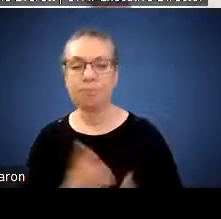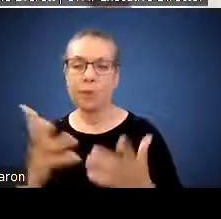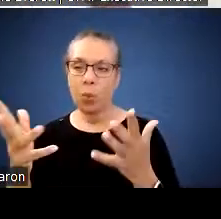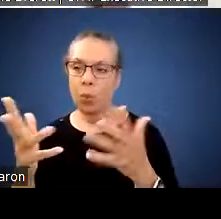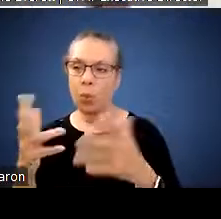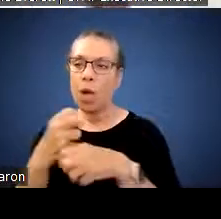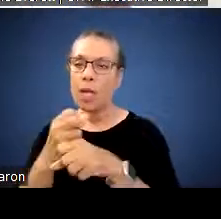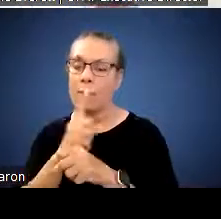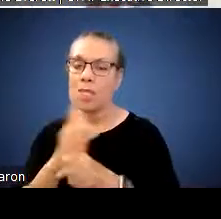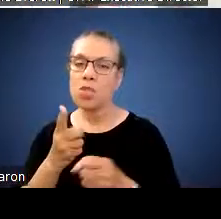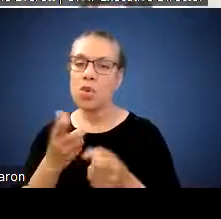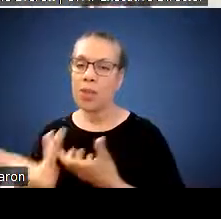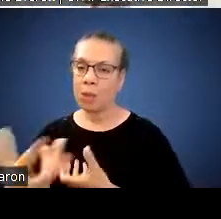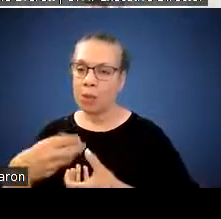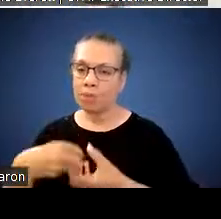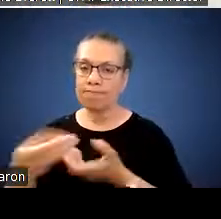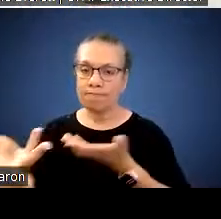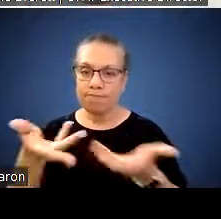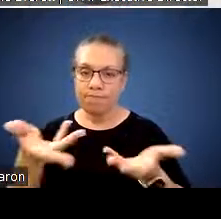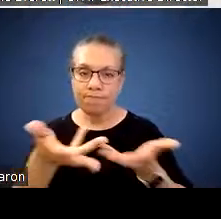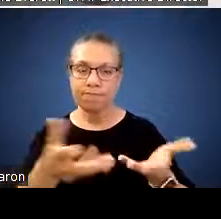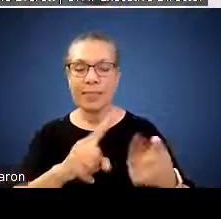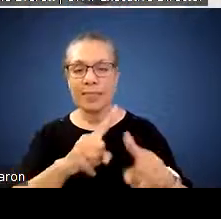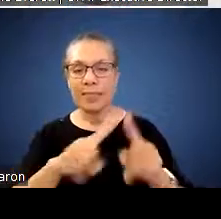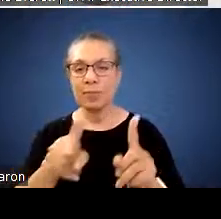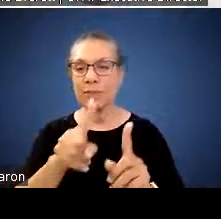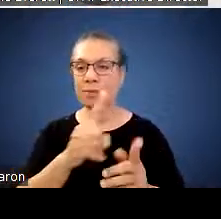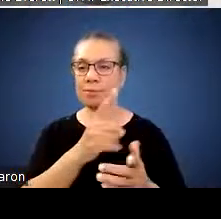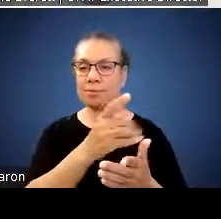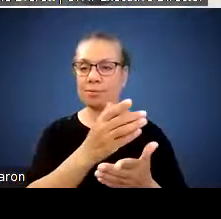we are engaging in all areas.